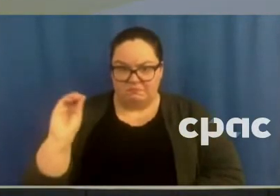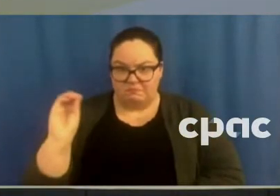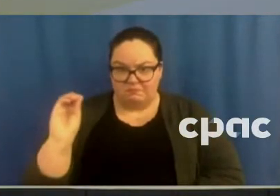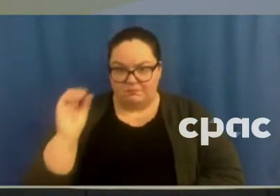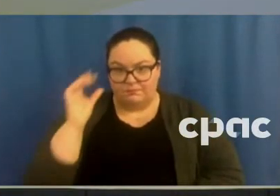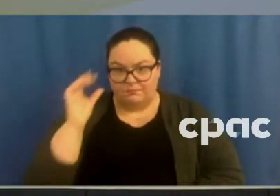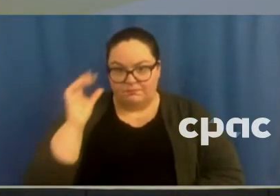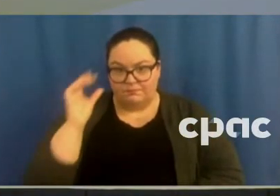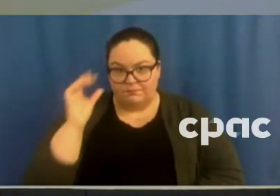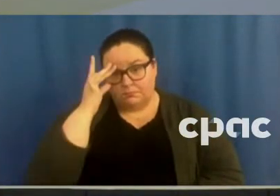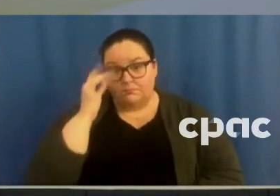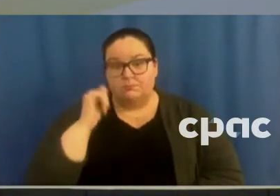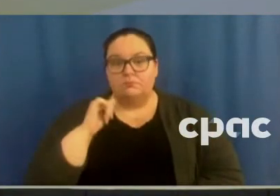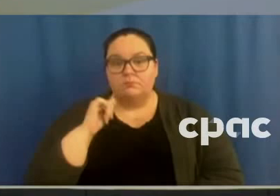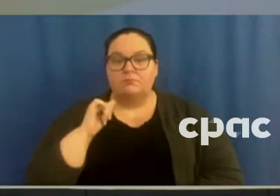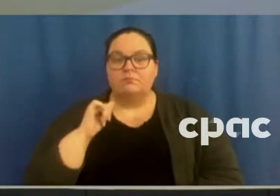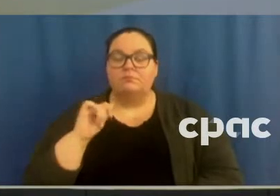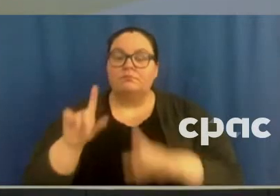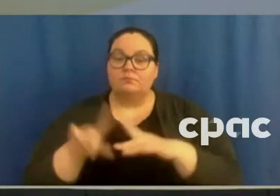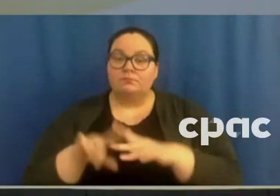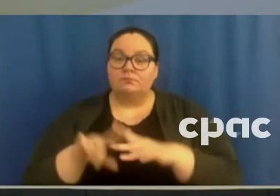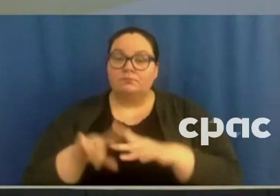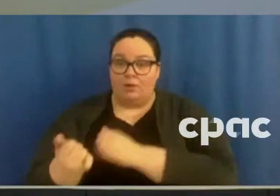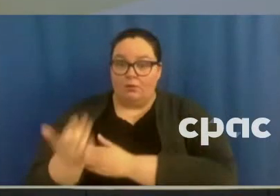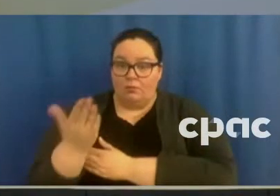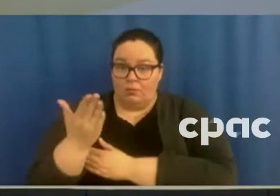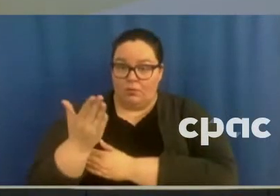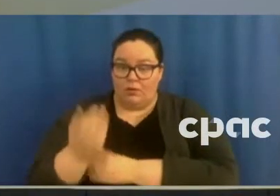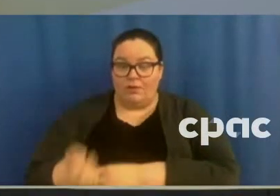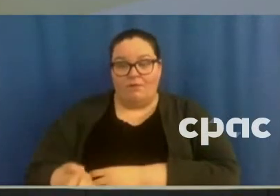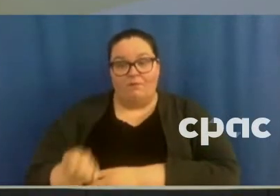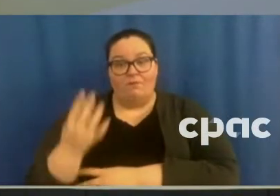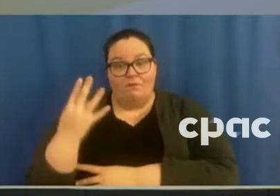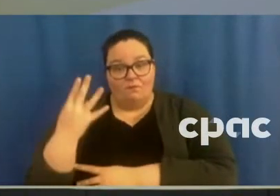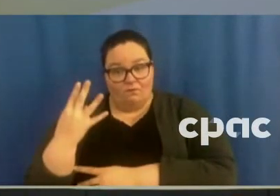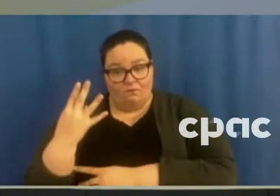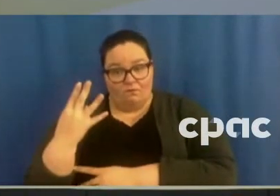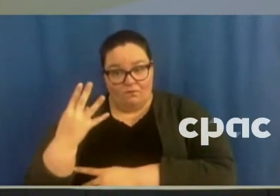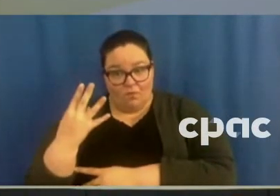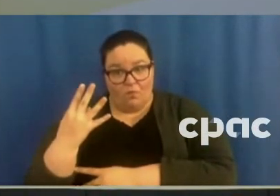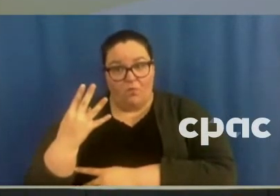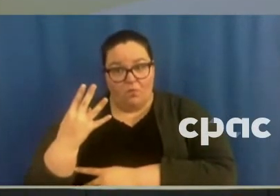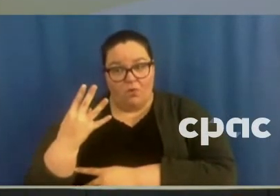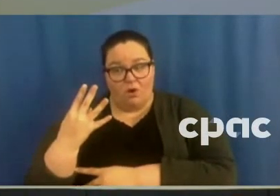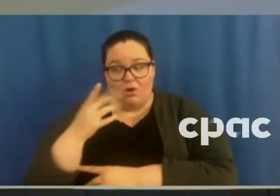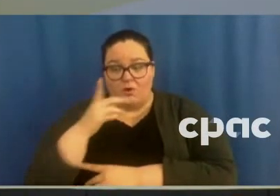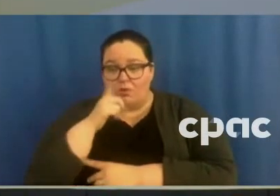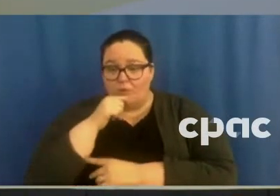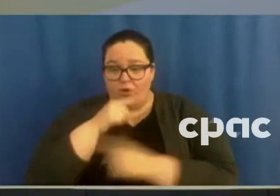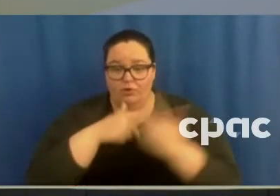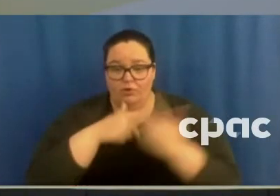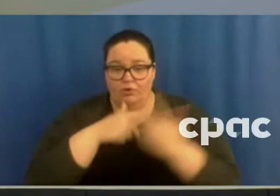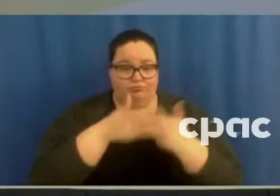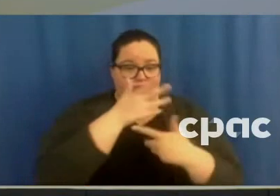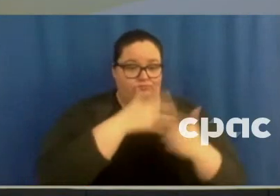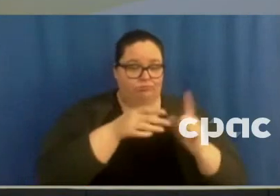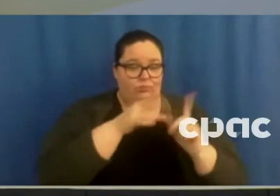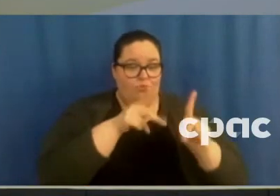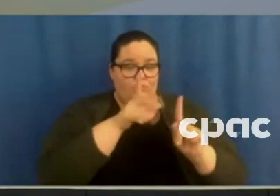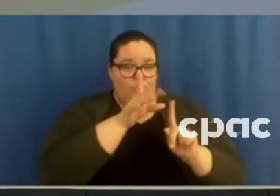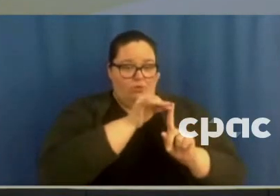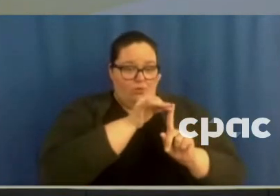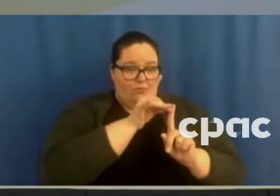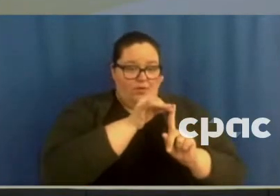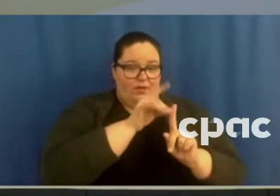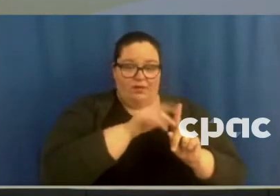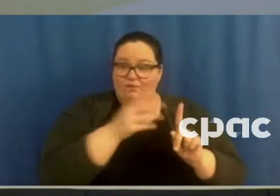starting this morning, we had 4 of them as close contacts initially come back positive.